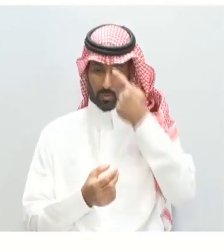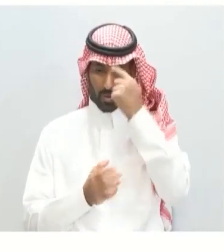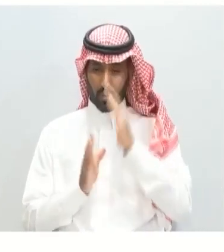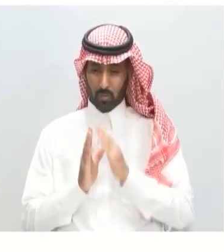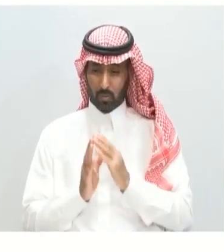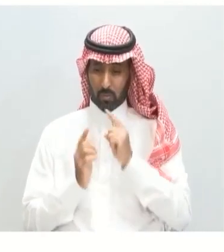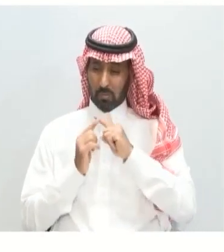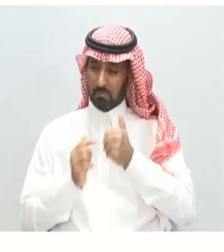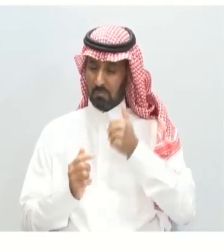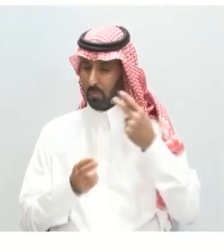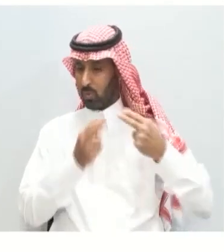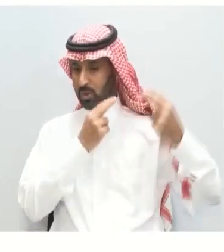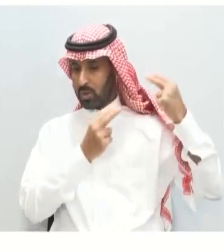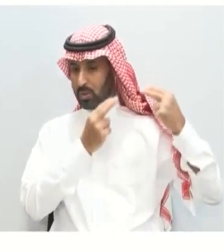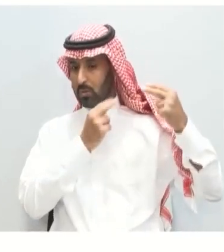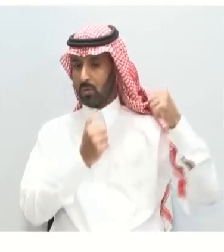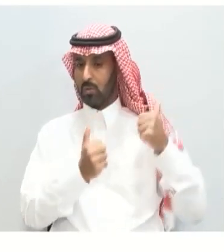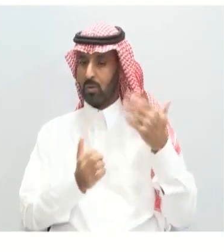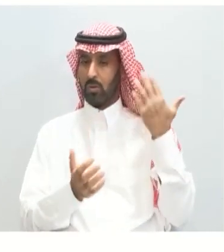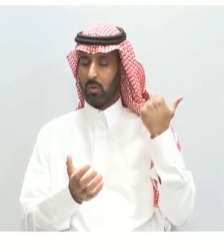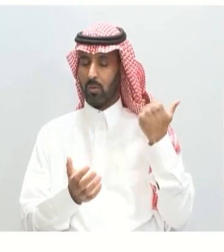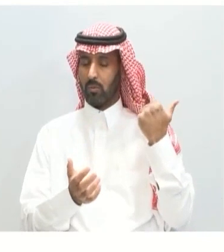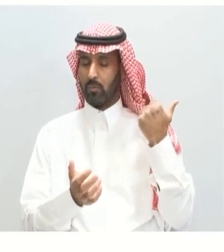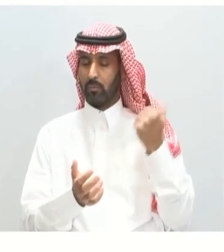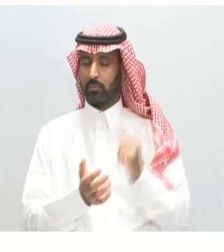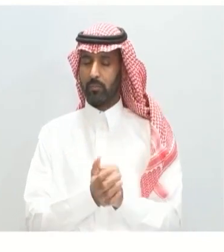fascinate. Do we say fascinated or fascinating?